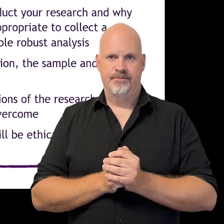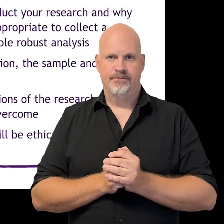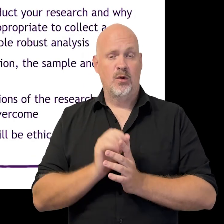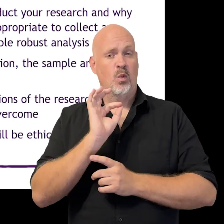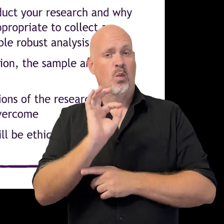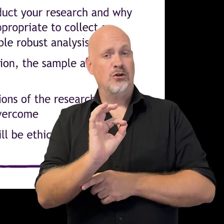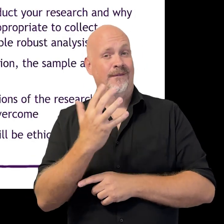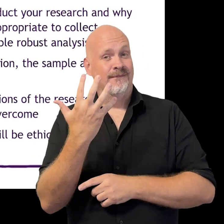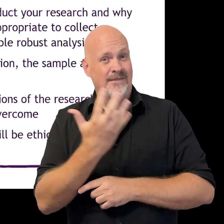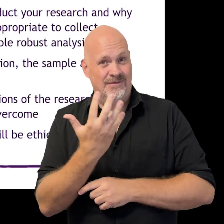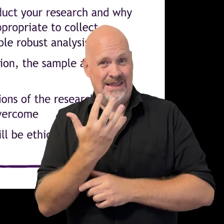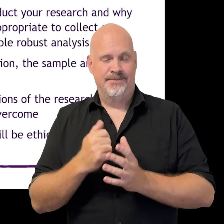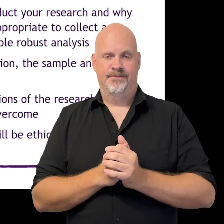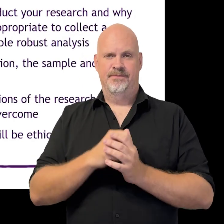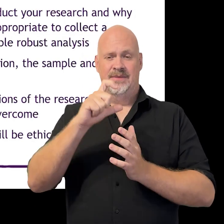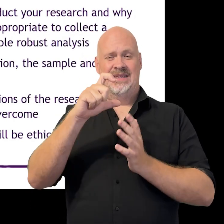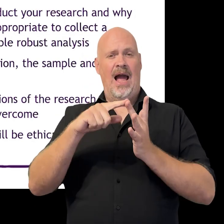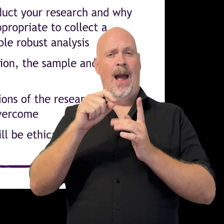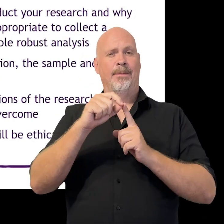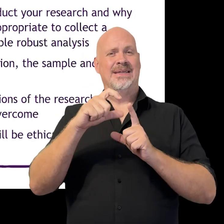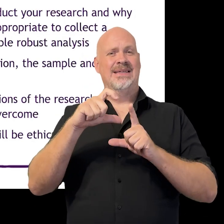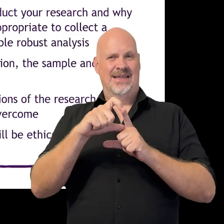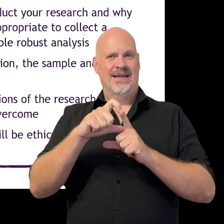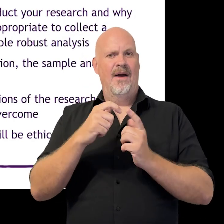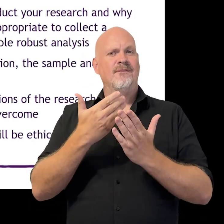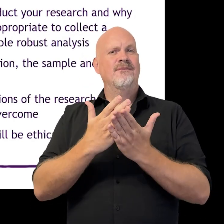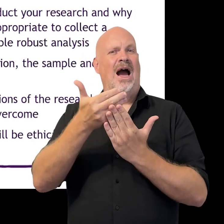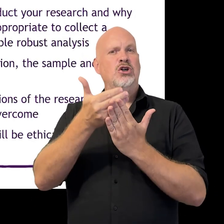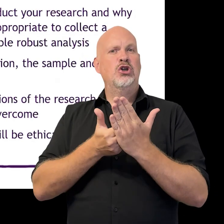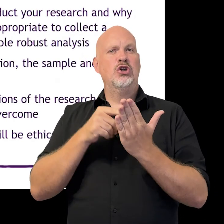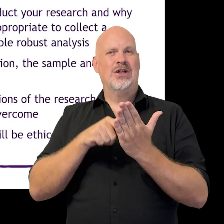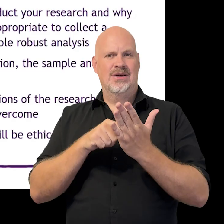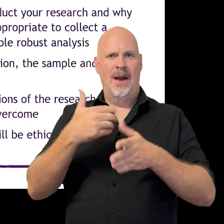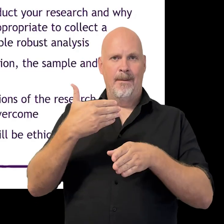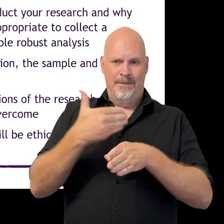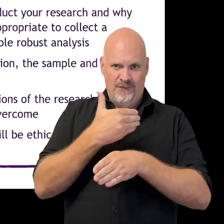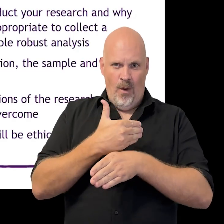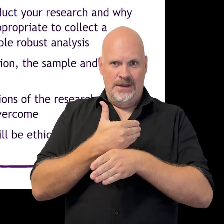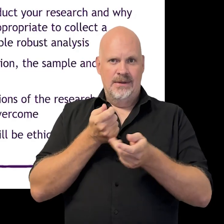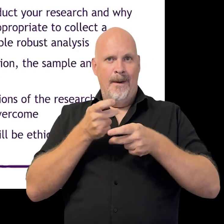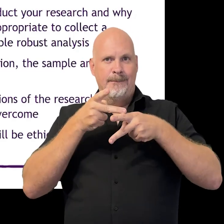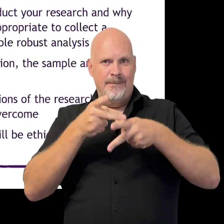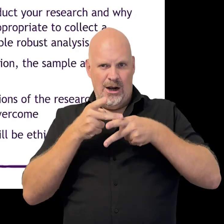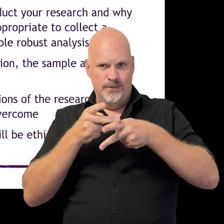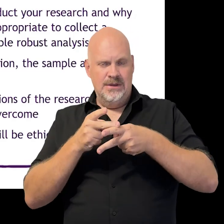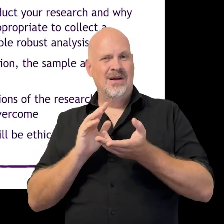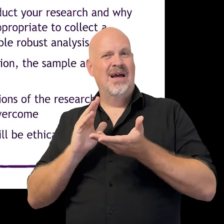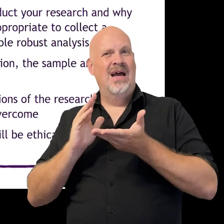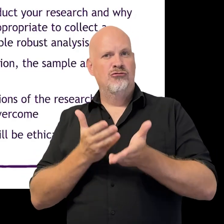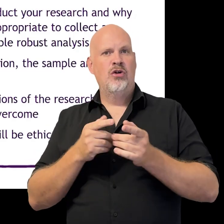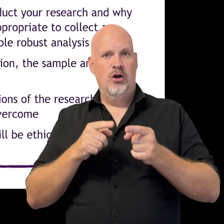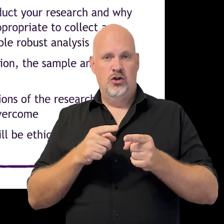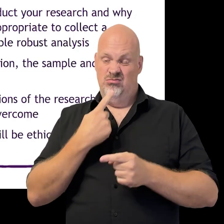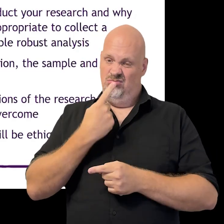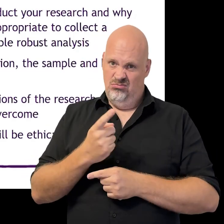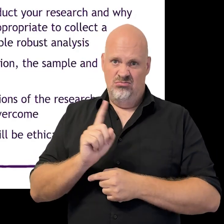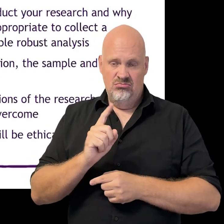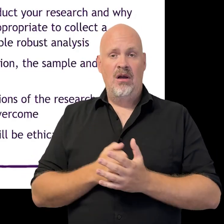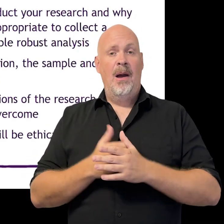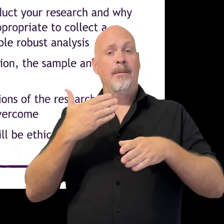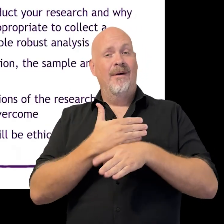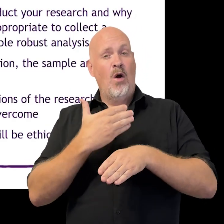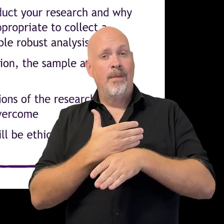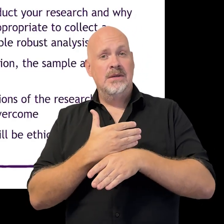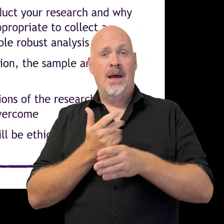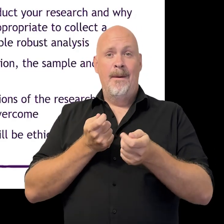reliability of your findings, for example. But give some consideration for that and how you're actually going to address any